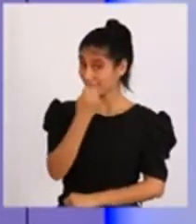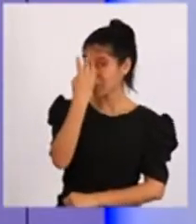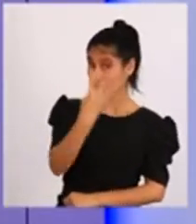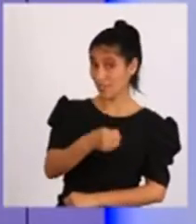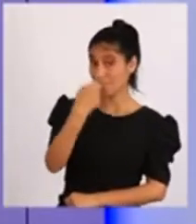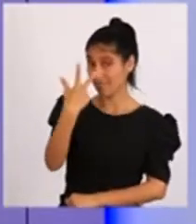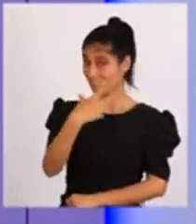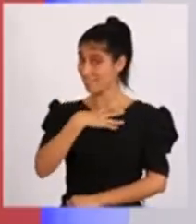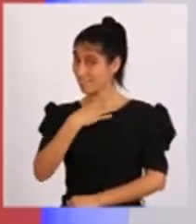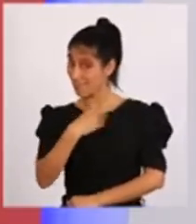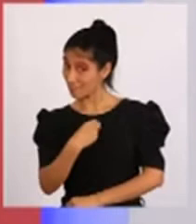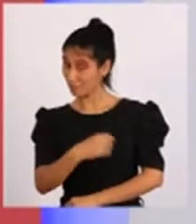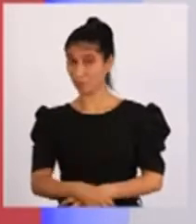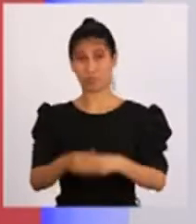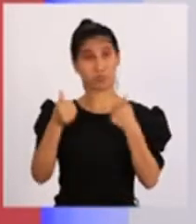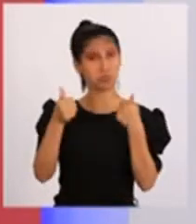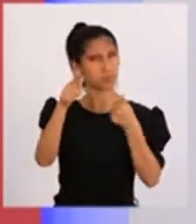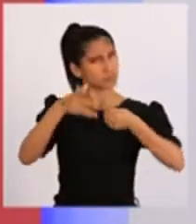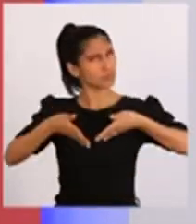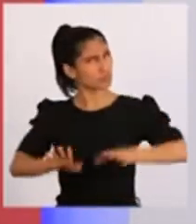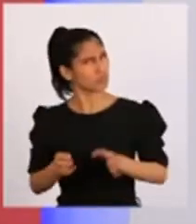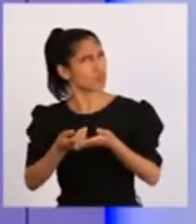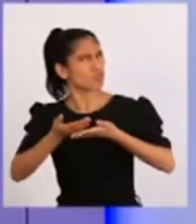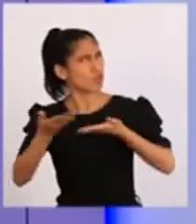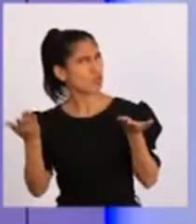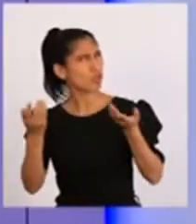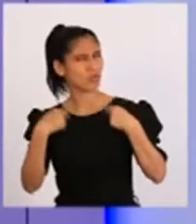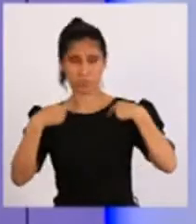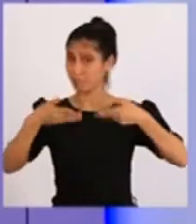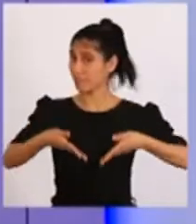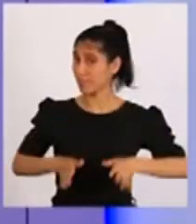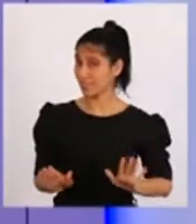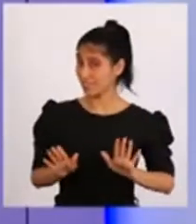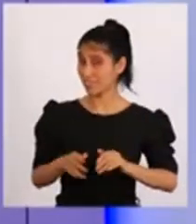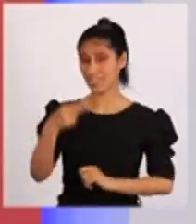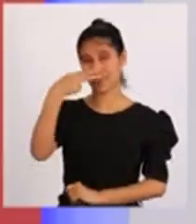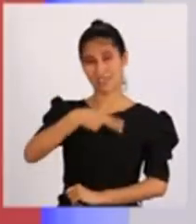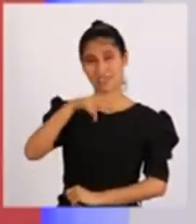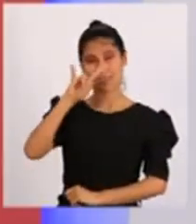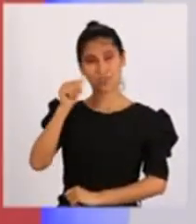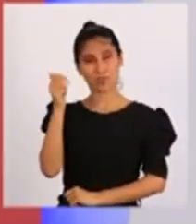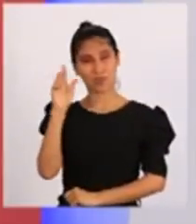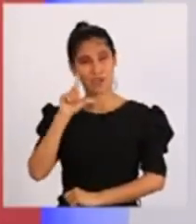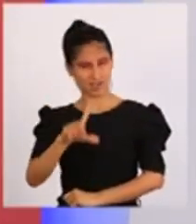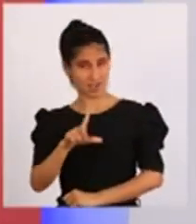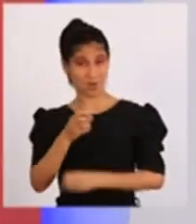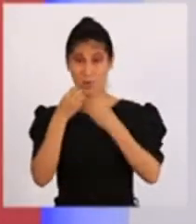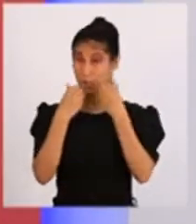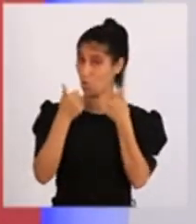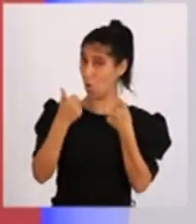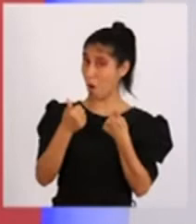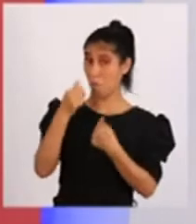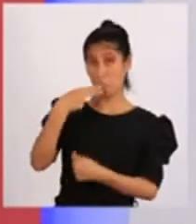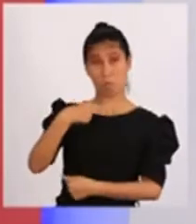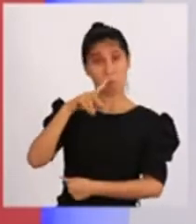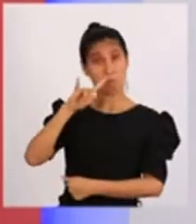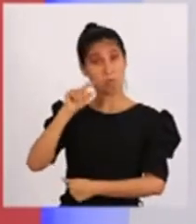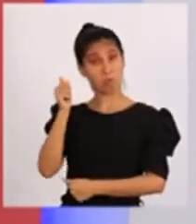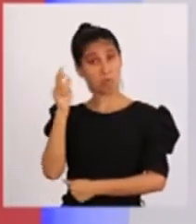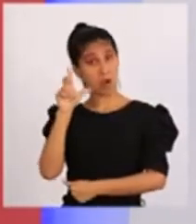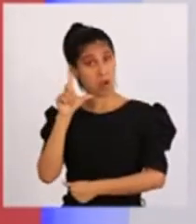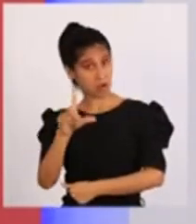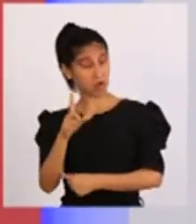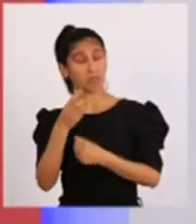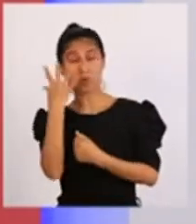43 years old. Where are you from? I am from Huaral. Oh, Huaral is